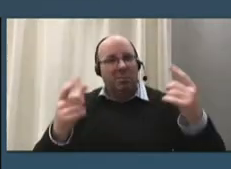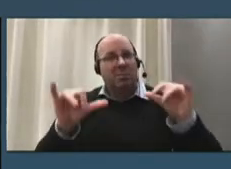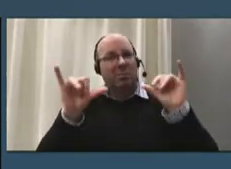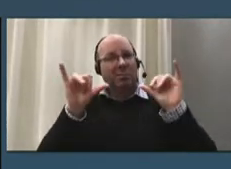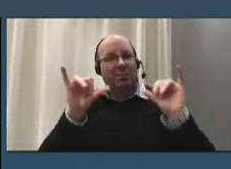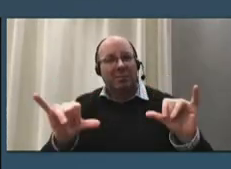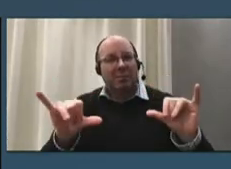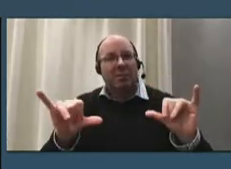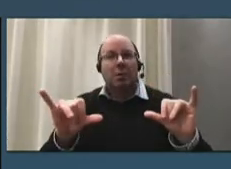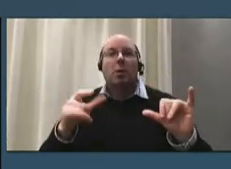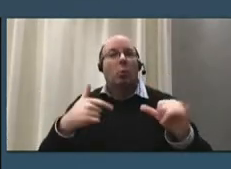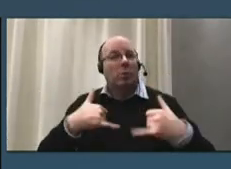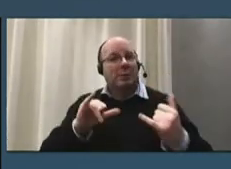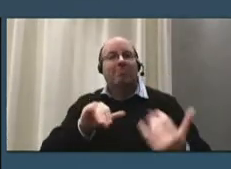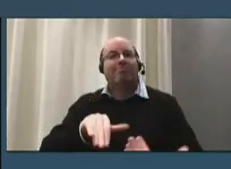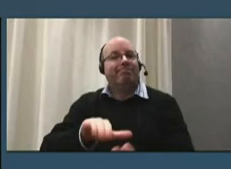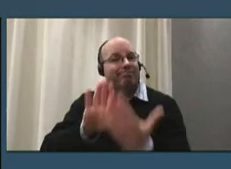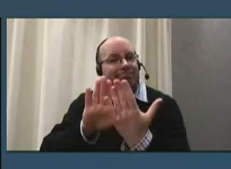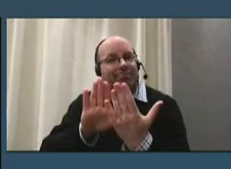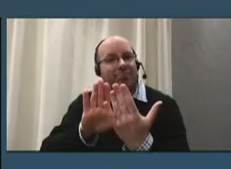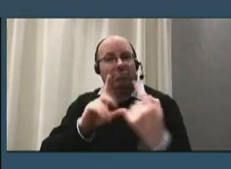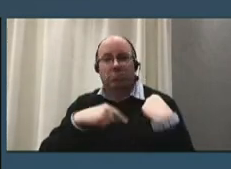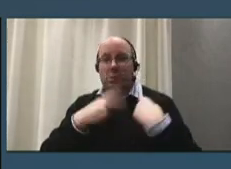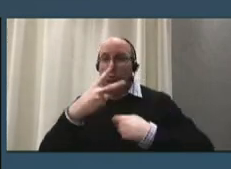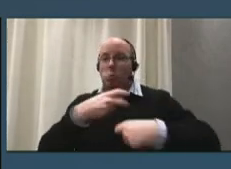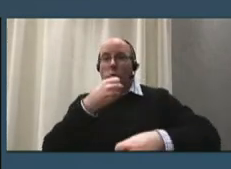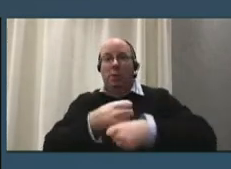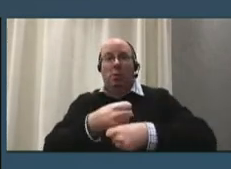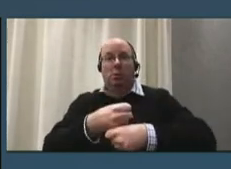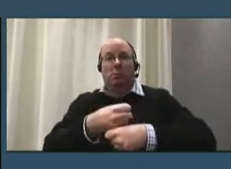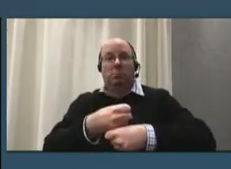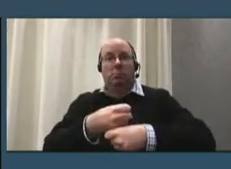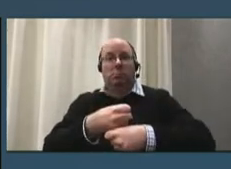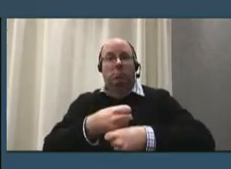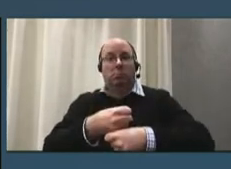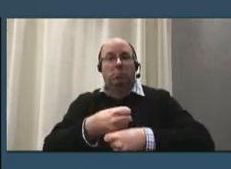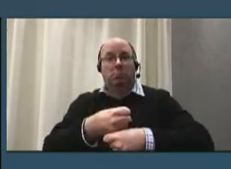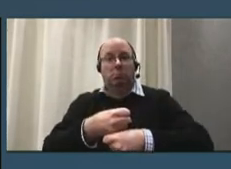our approaches as they are necessary in navigating these circumstances.